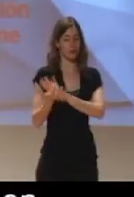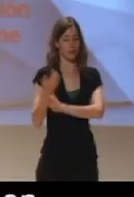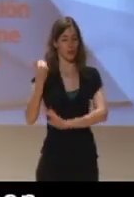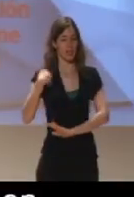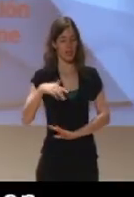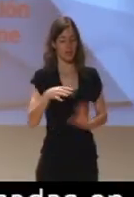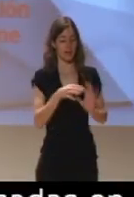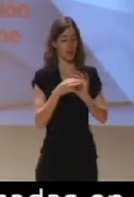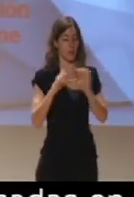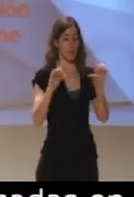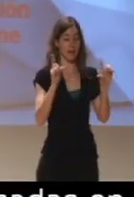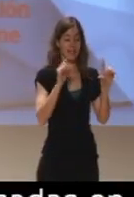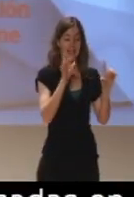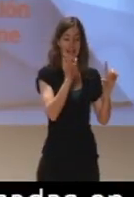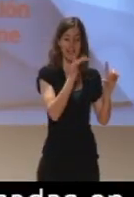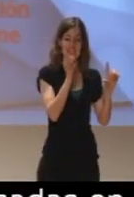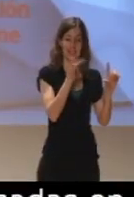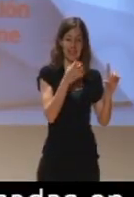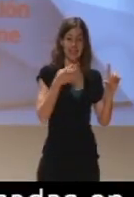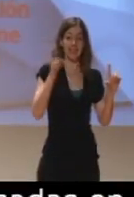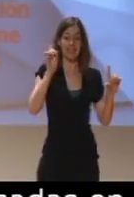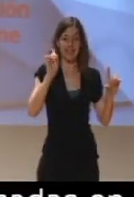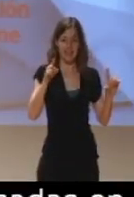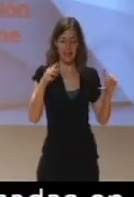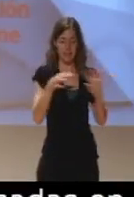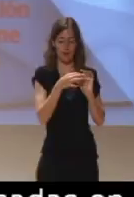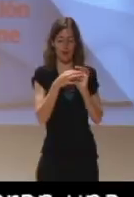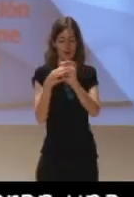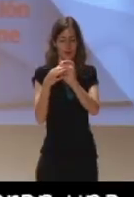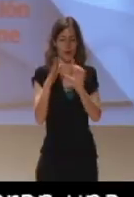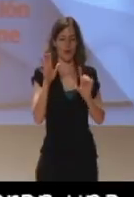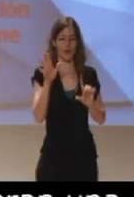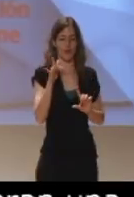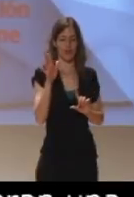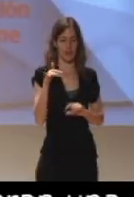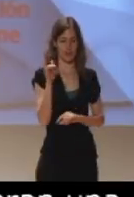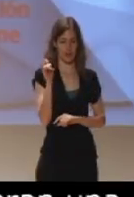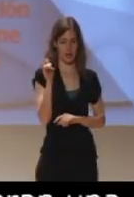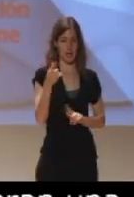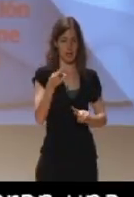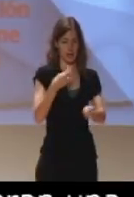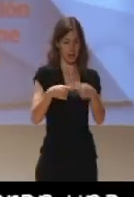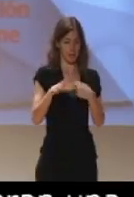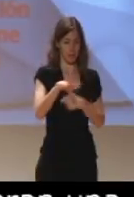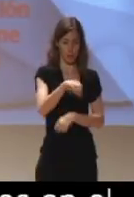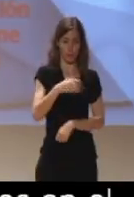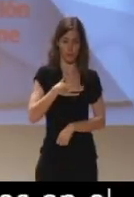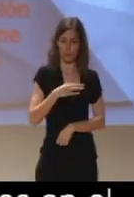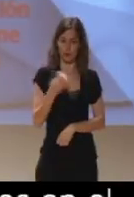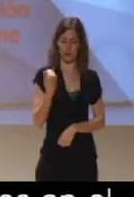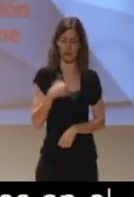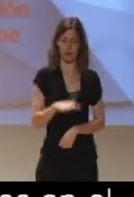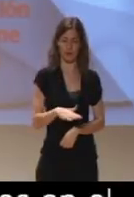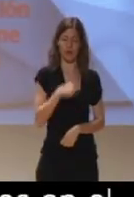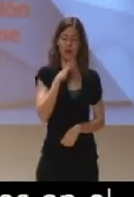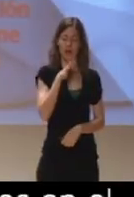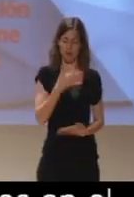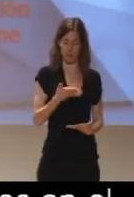solutions based on touch screens that also provide a physical